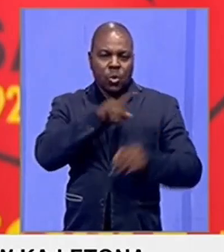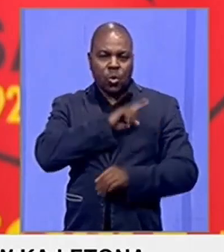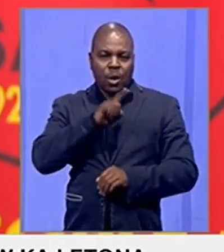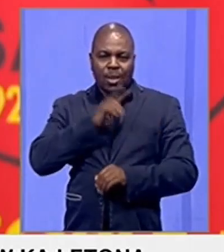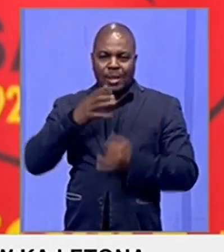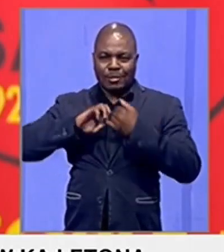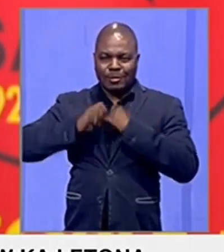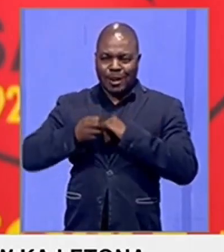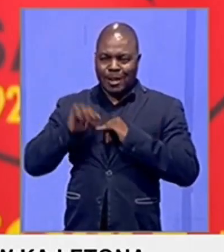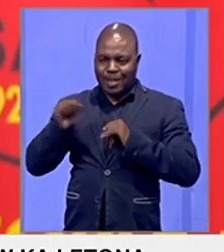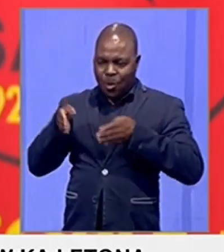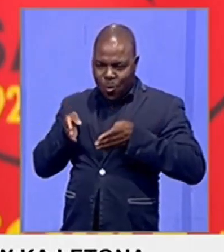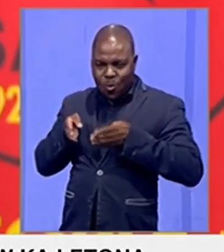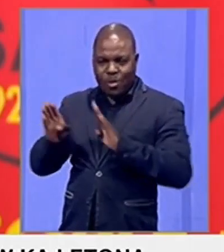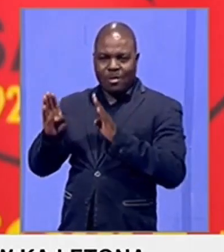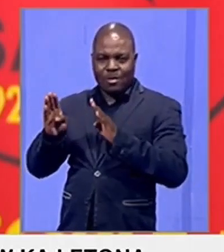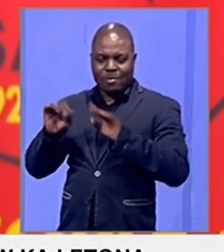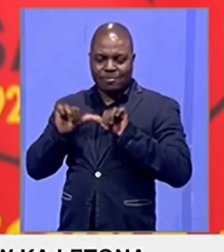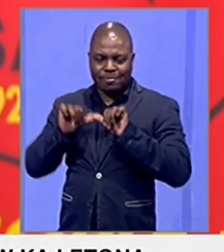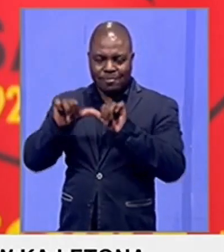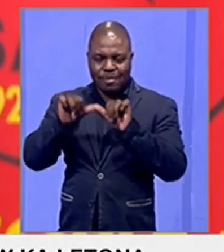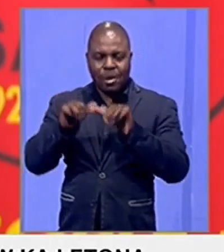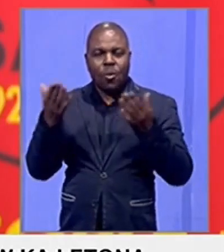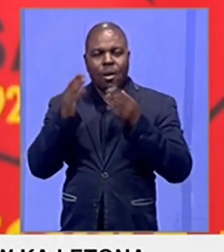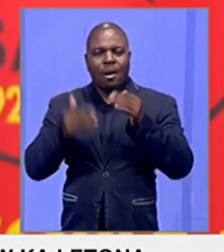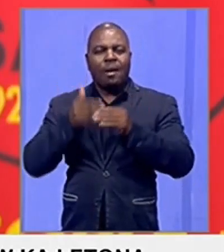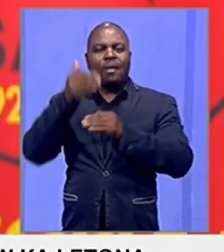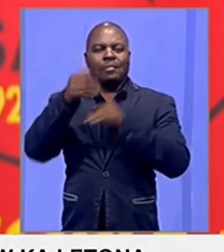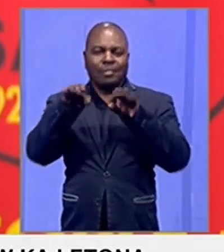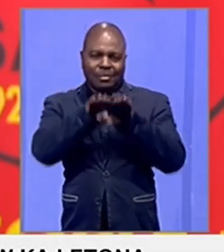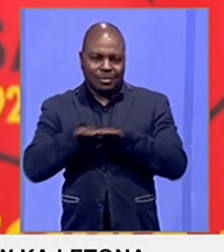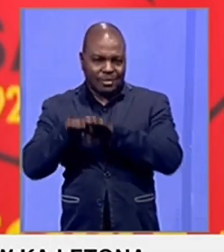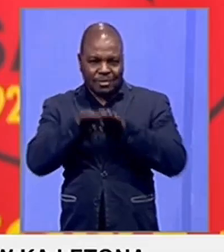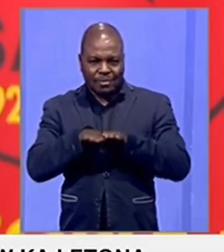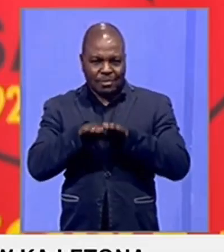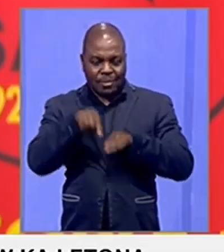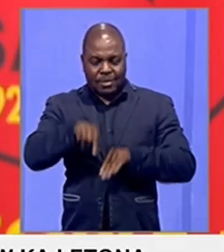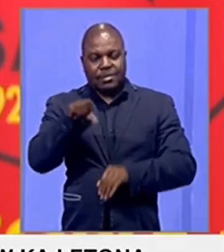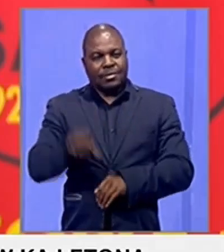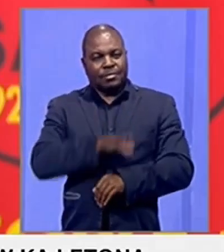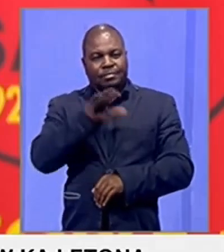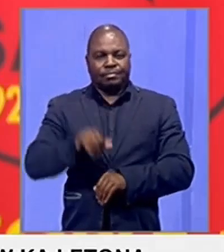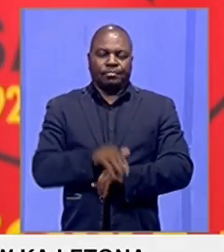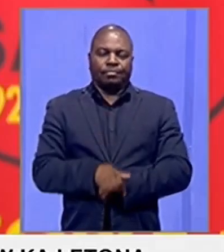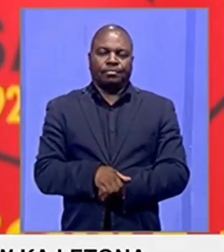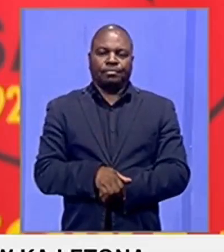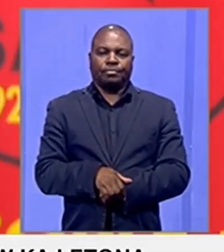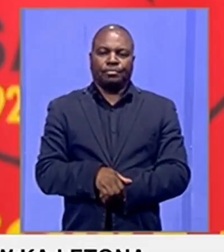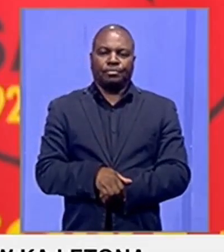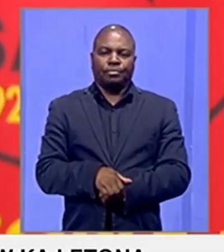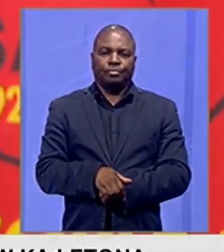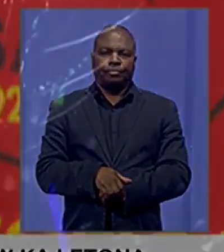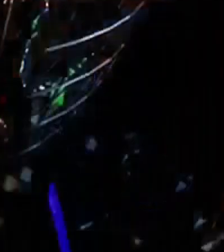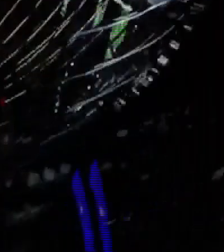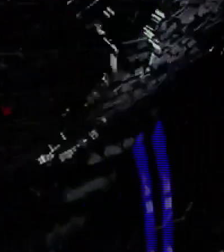own interest in the new dispensation of democracy and freedom in our country.